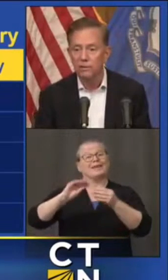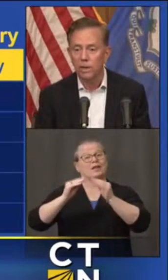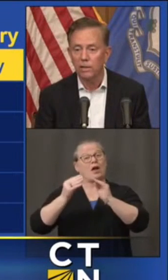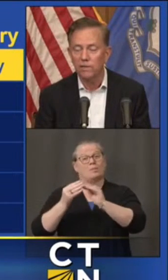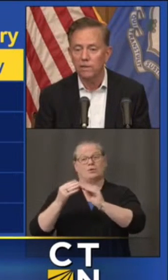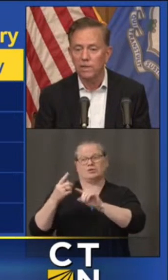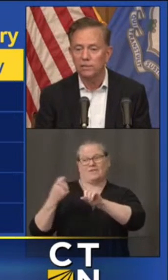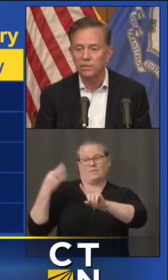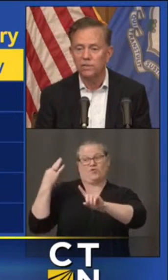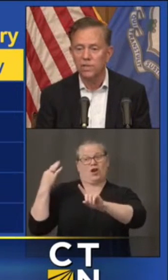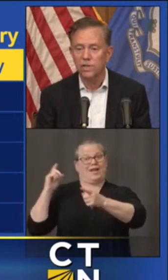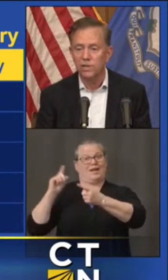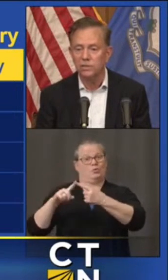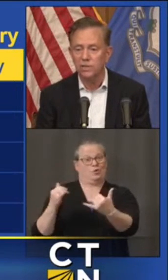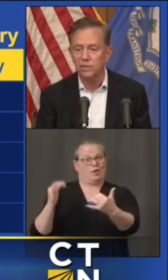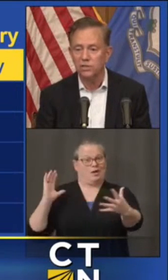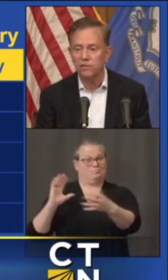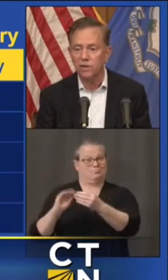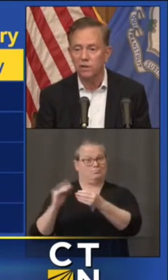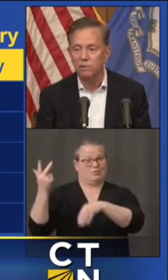the relevant things to see is